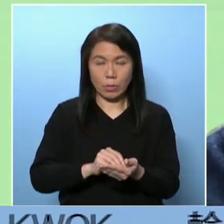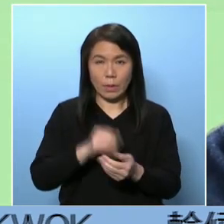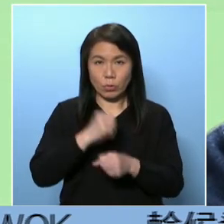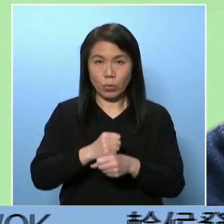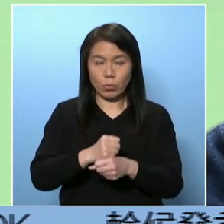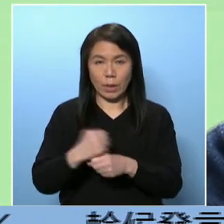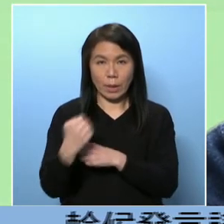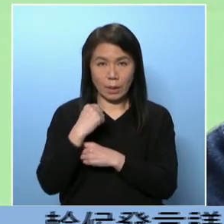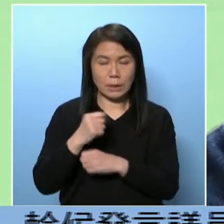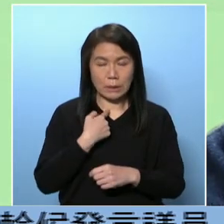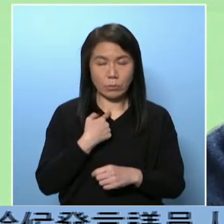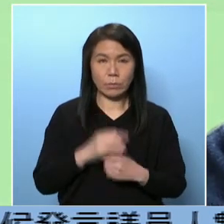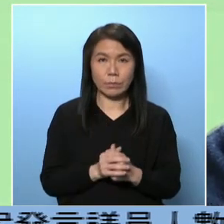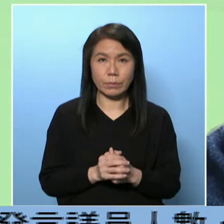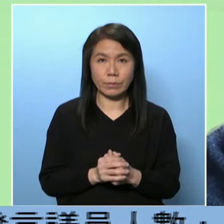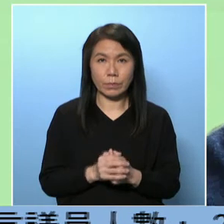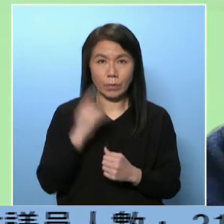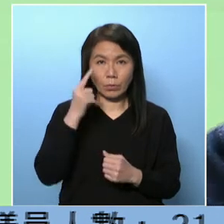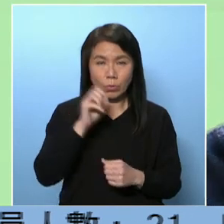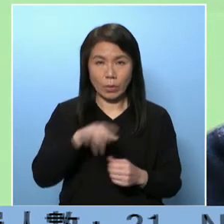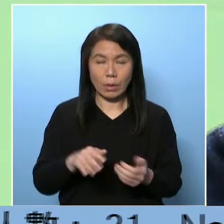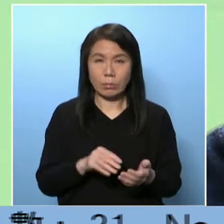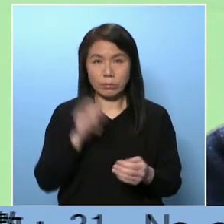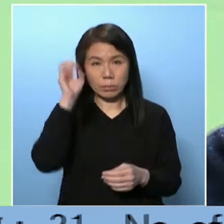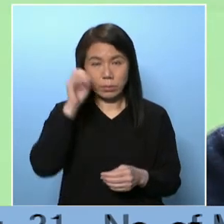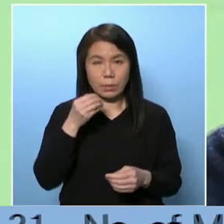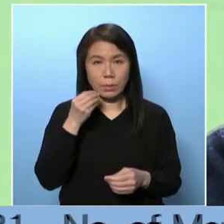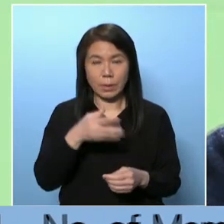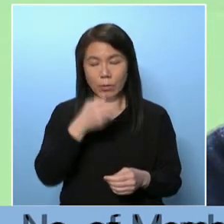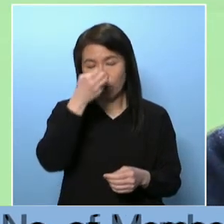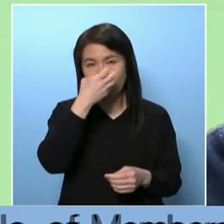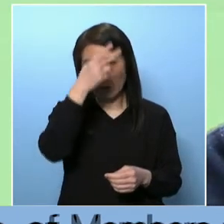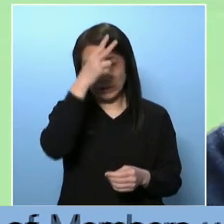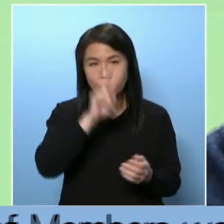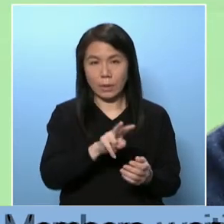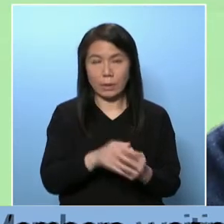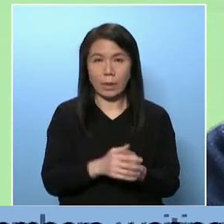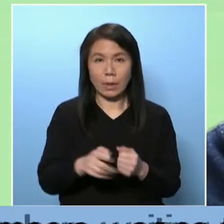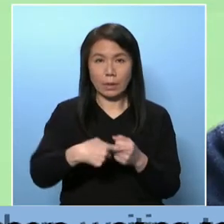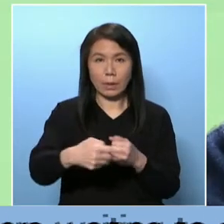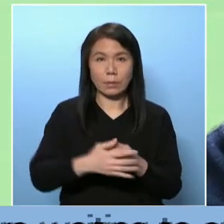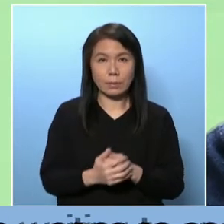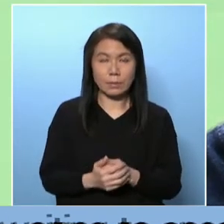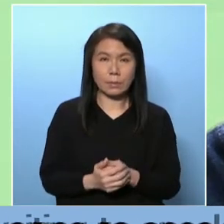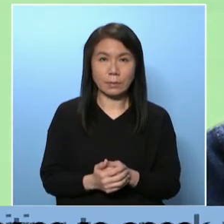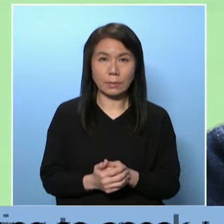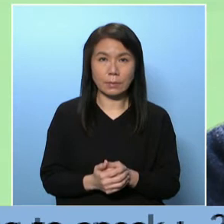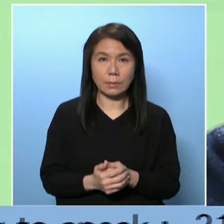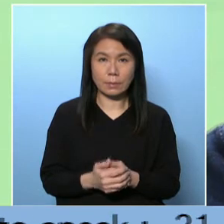the wherewithal and determination. I have the following suggestion for the government's reference.